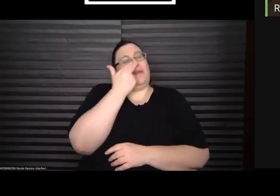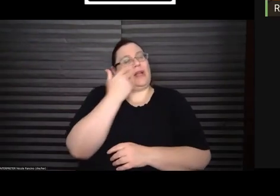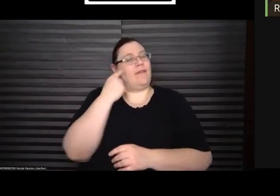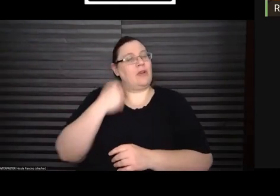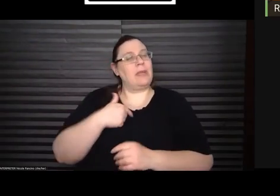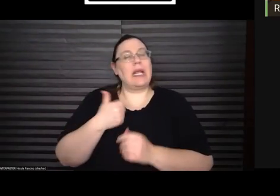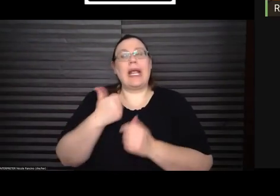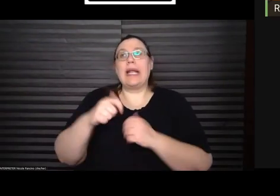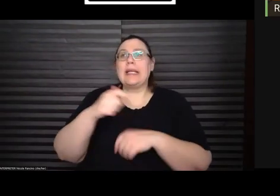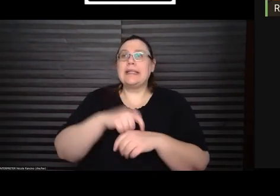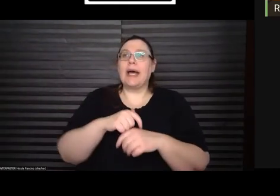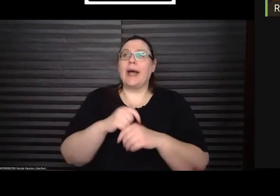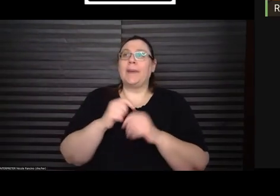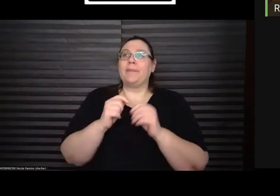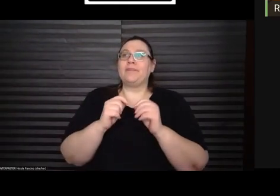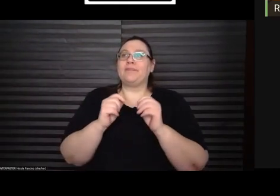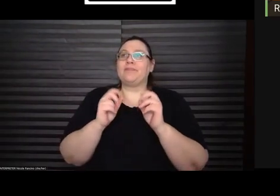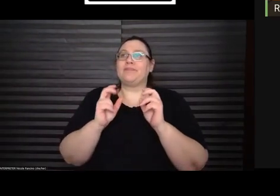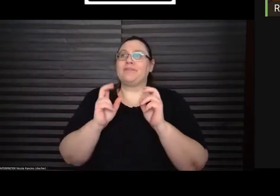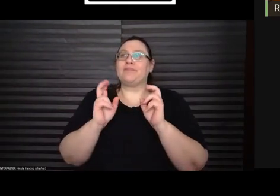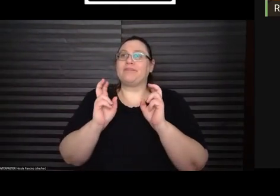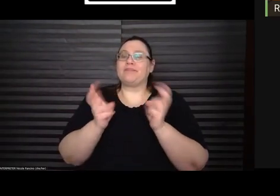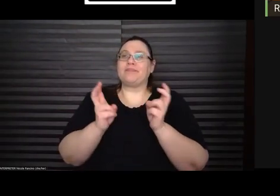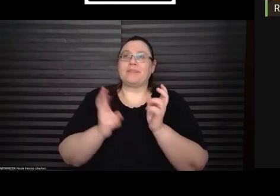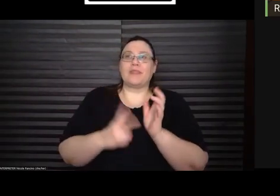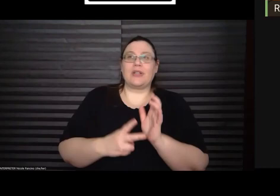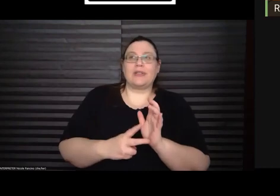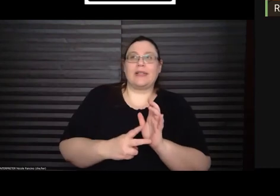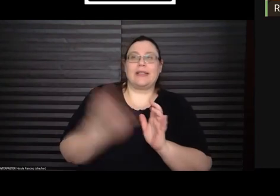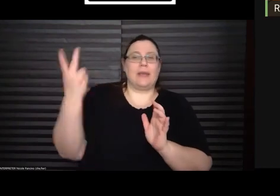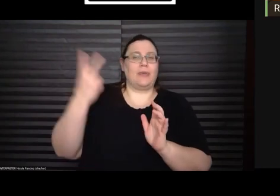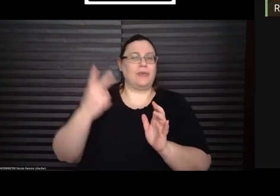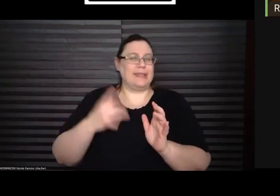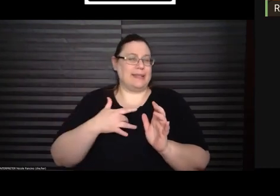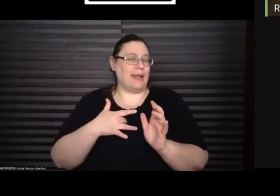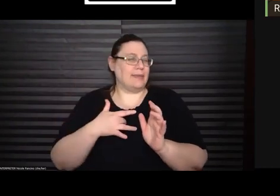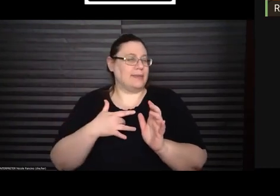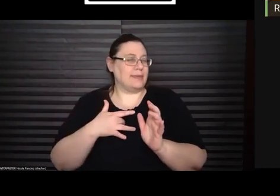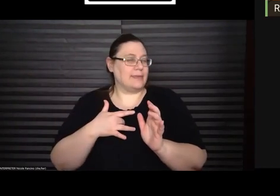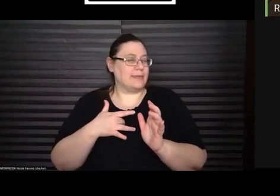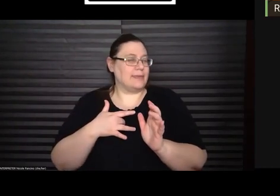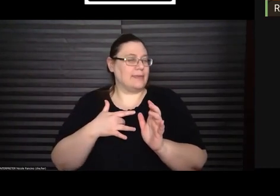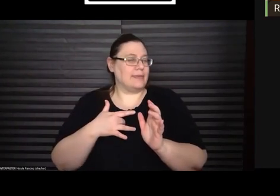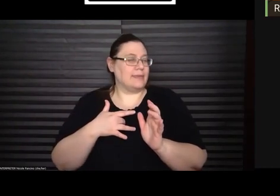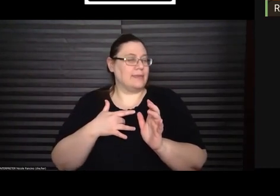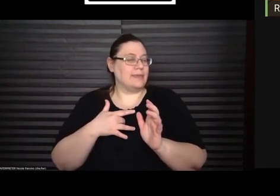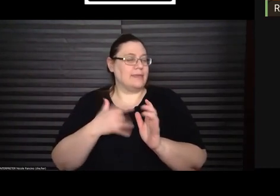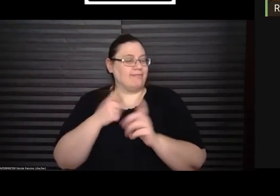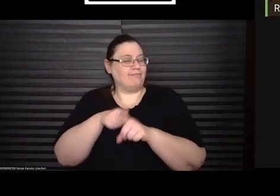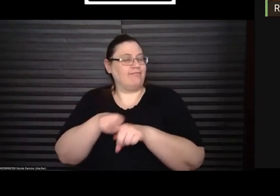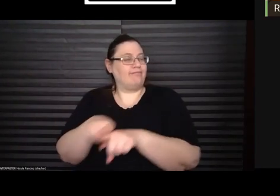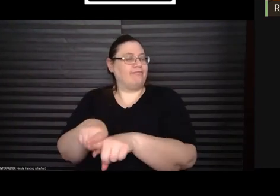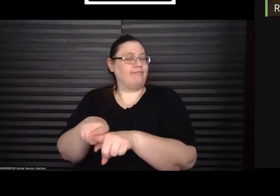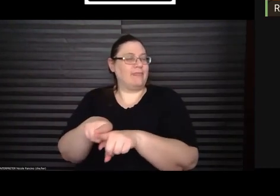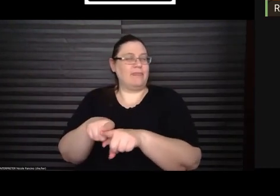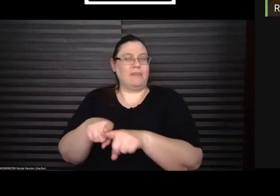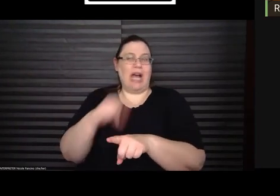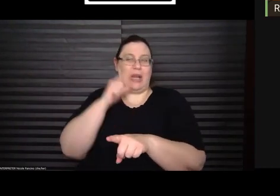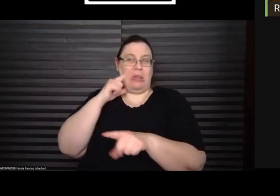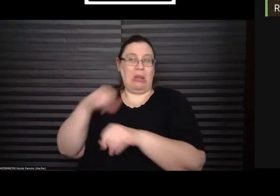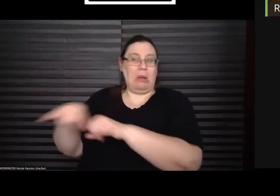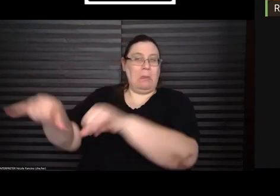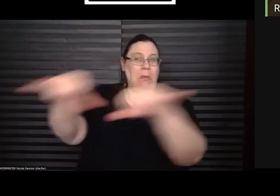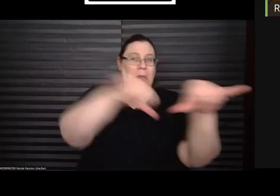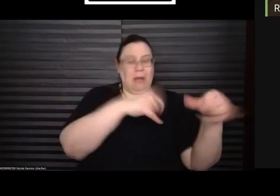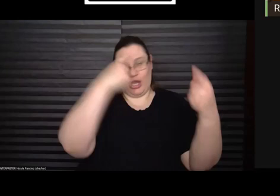whenever there's any kind of double sense. And I don't think that's how everyone thinks